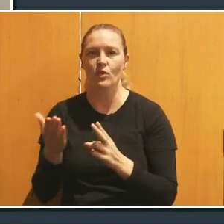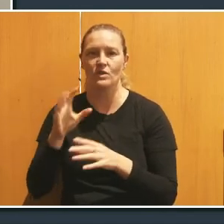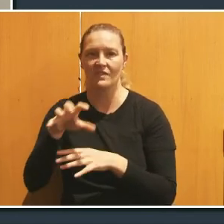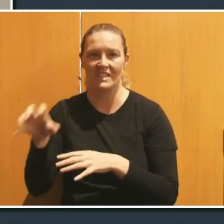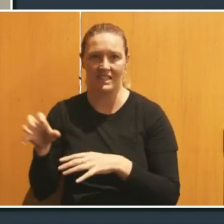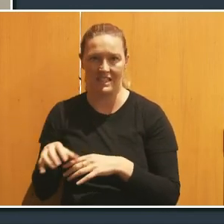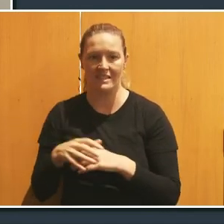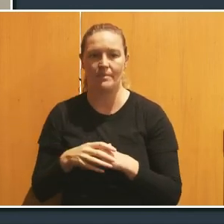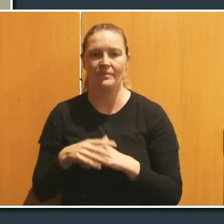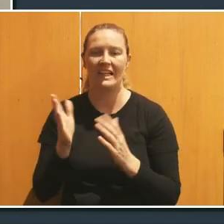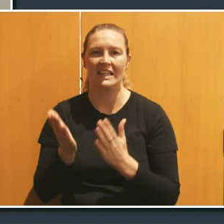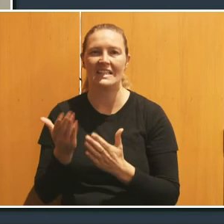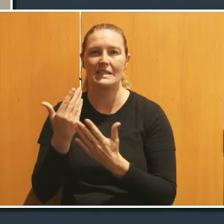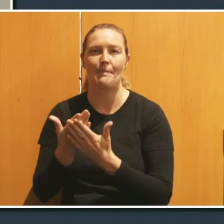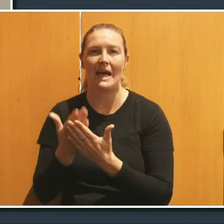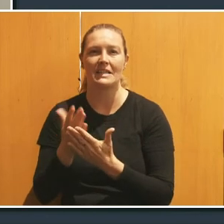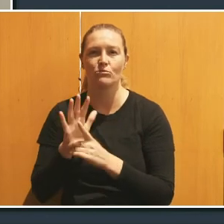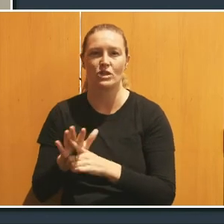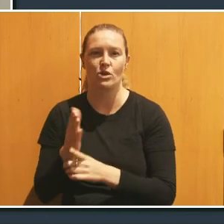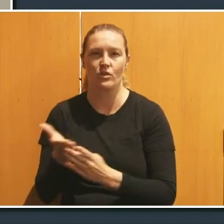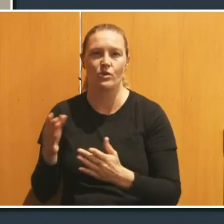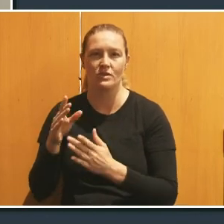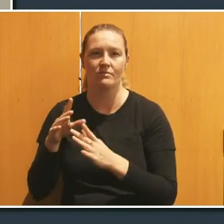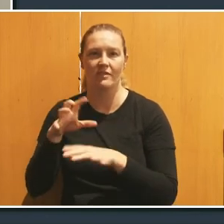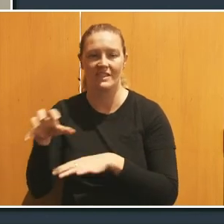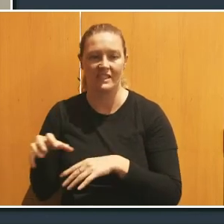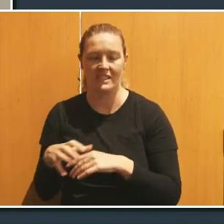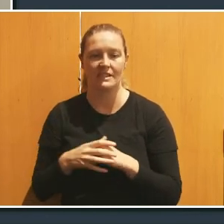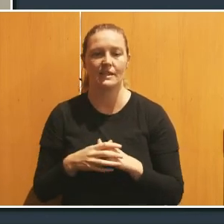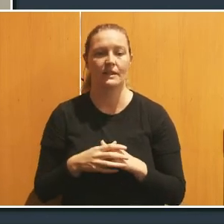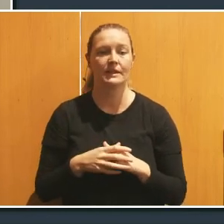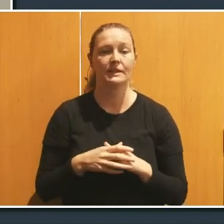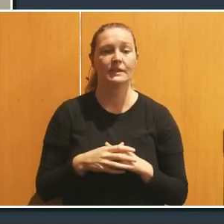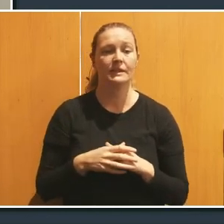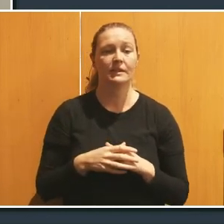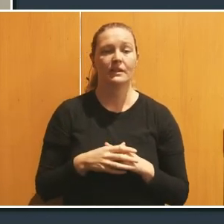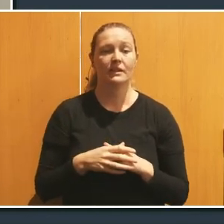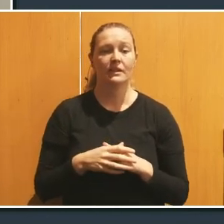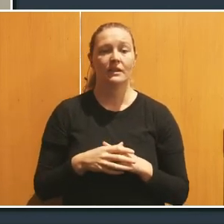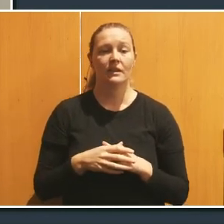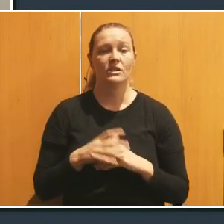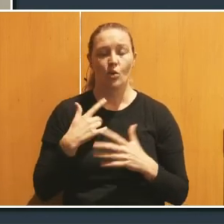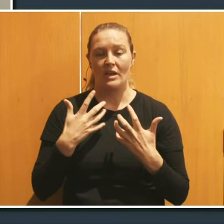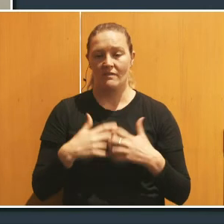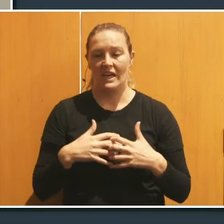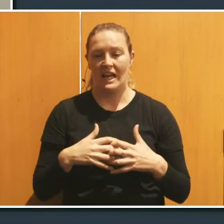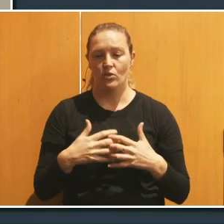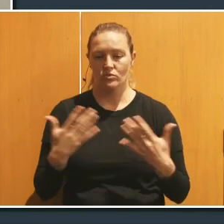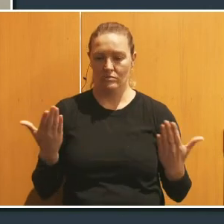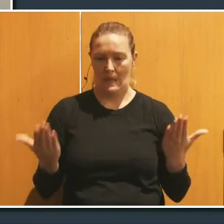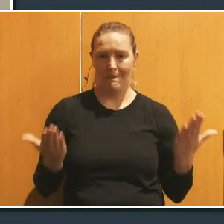So we've outlined in our submission what we think the units of demand in terms of a HUI